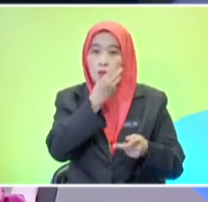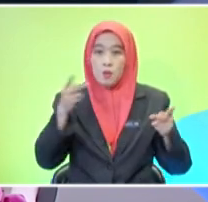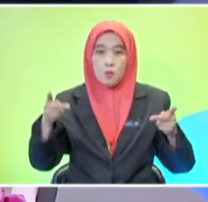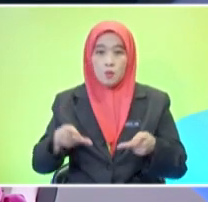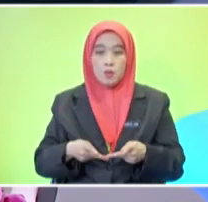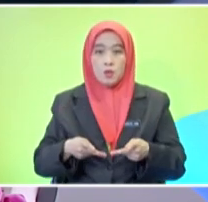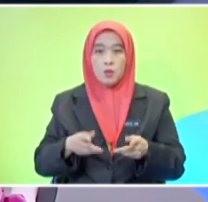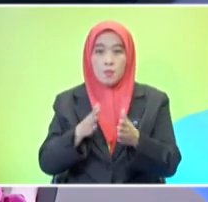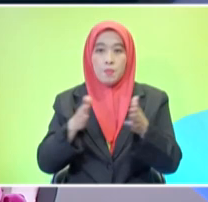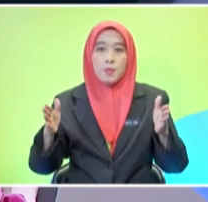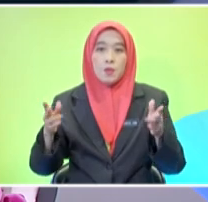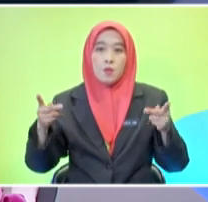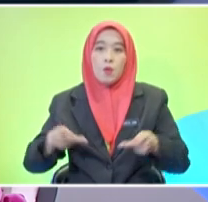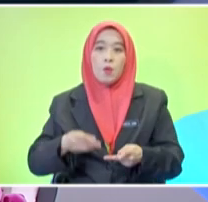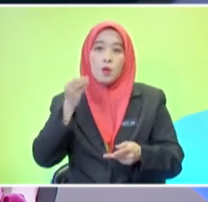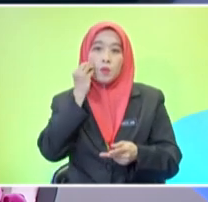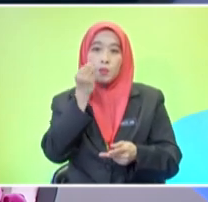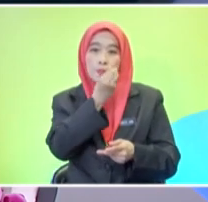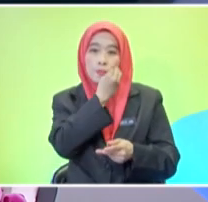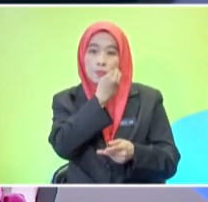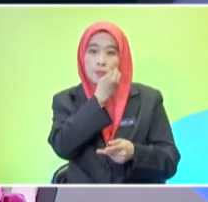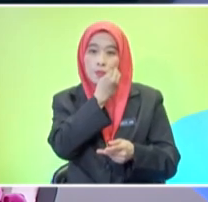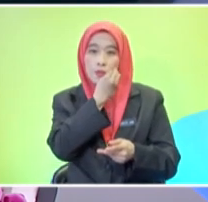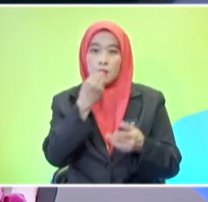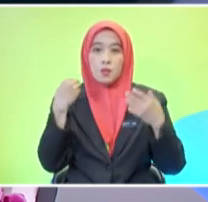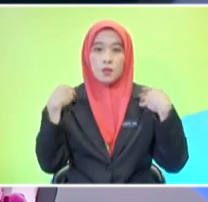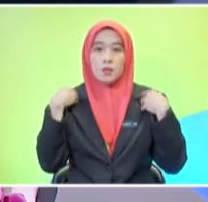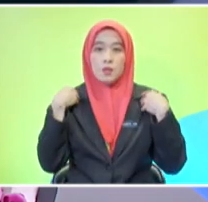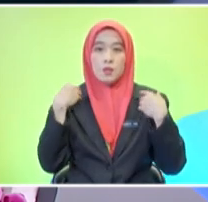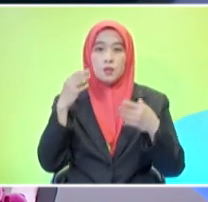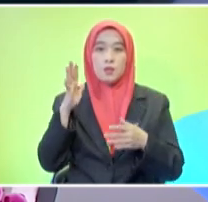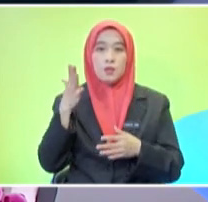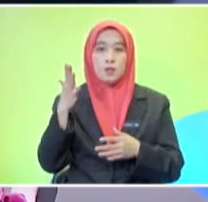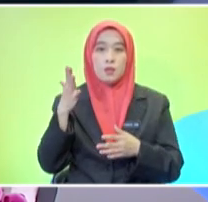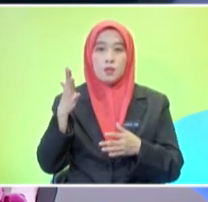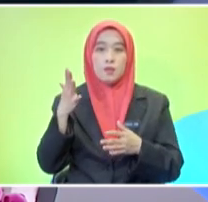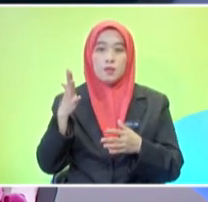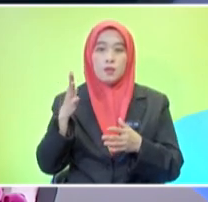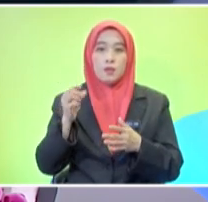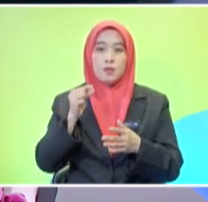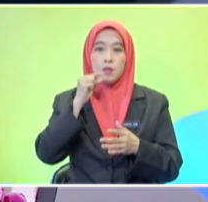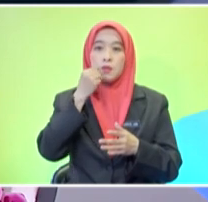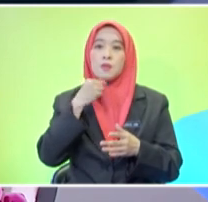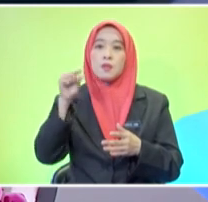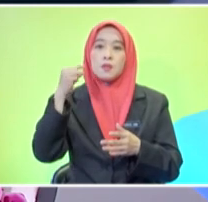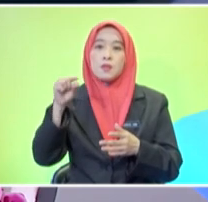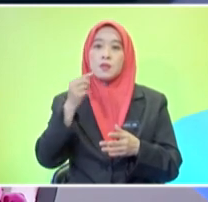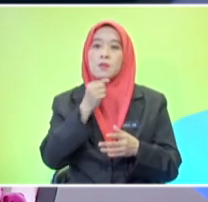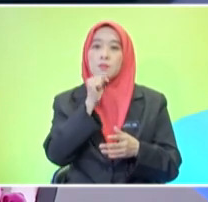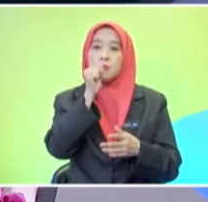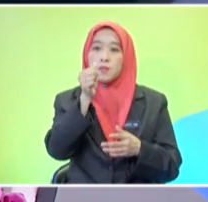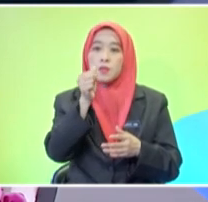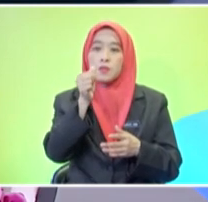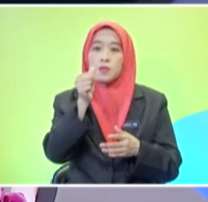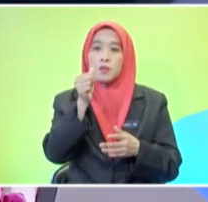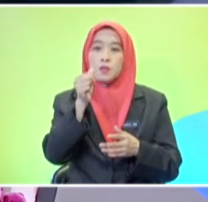this, shown here. Okay, and then we have 15 beans, mm-hmm. 15 green beans planted inside here, and